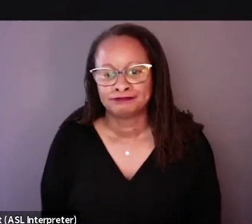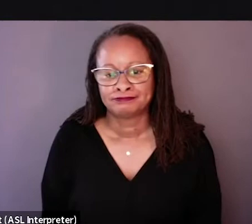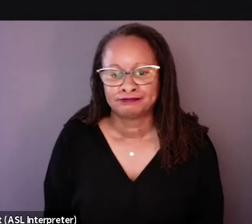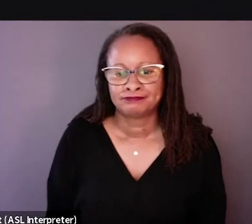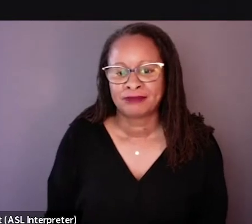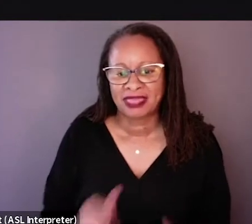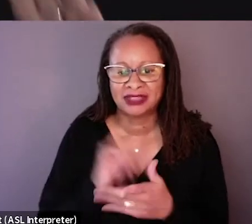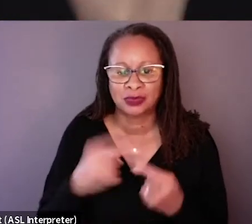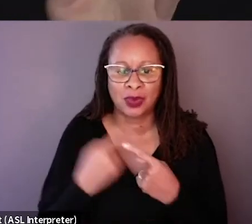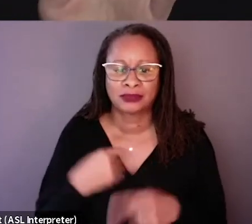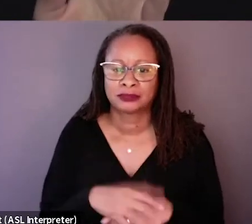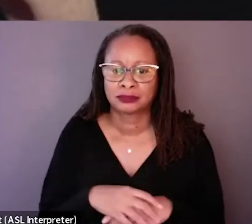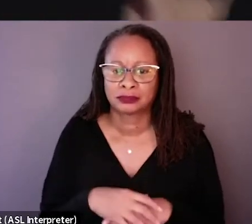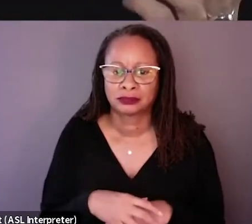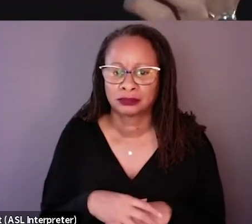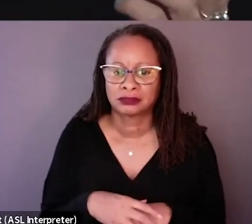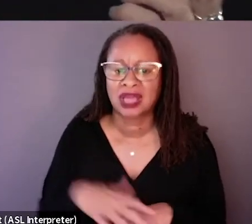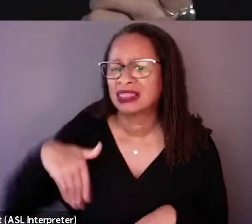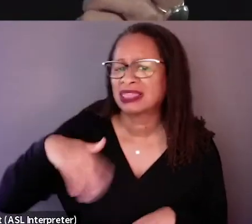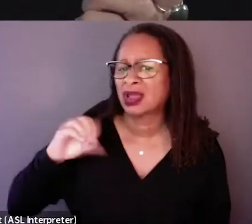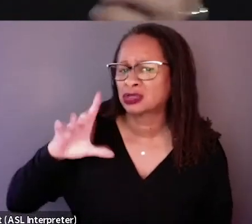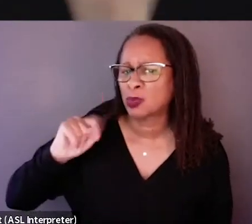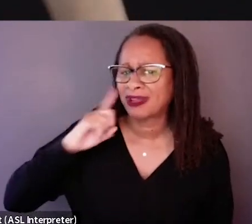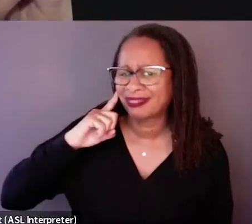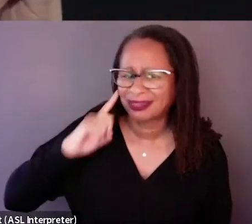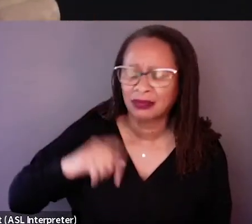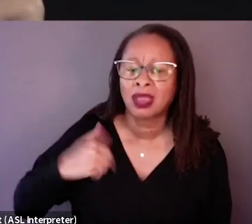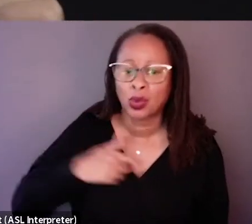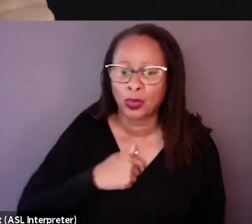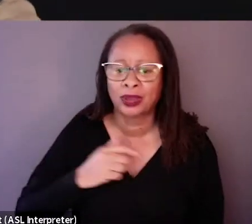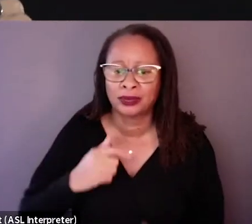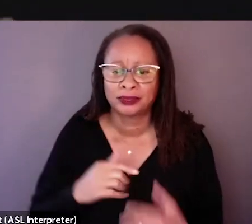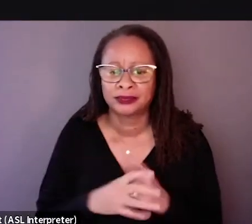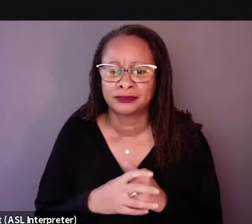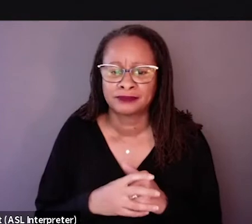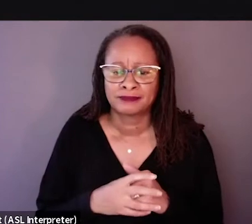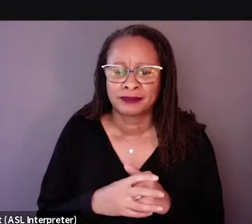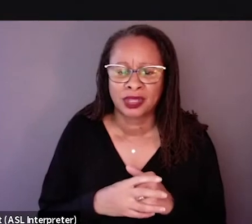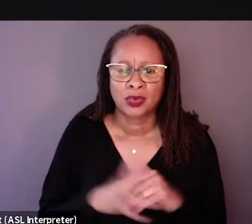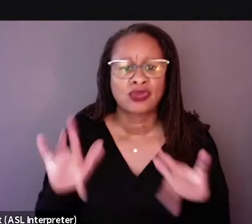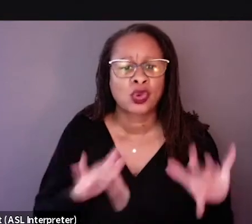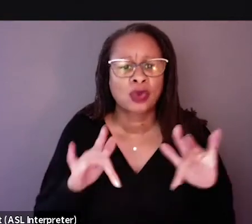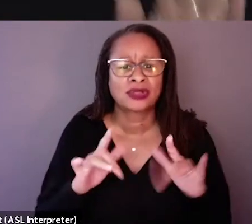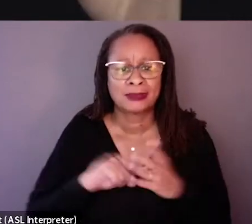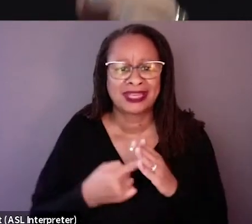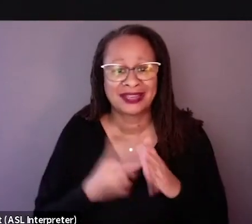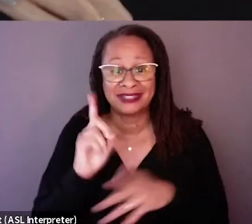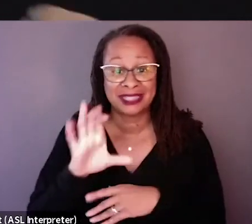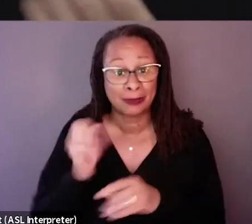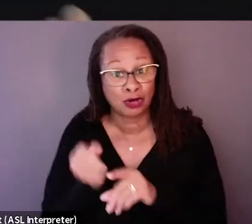that's when we started. Or no, it was around late October, actually. We recorded with her at the beginning of December of last year. We